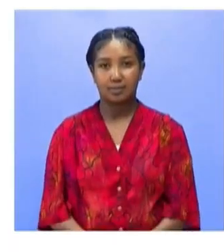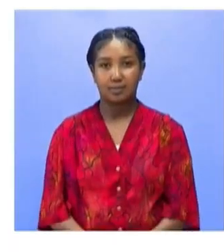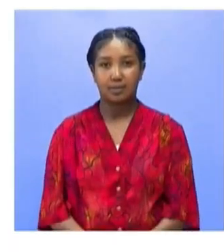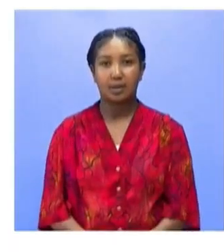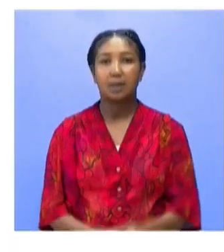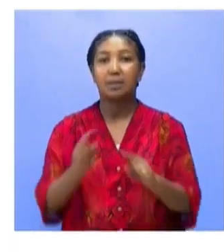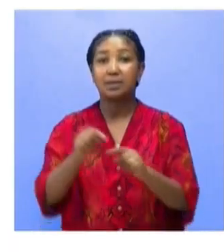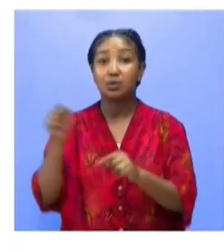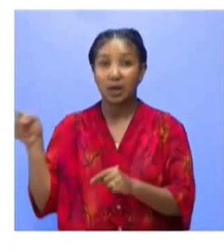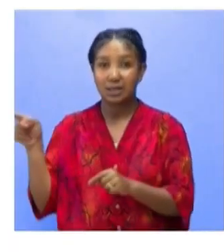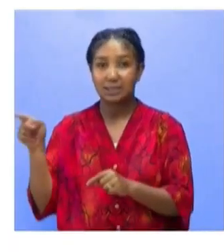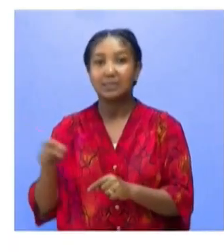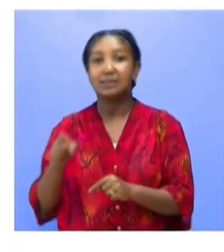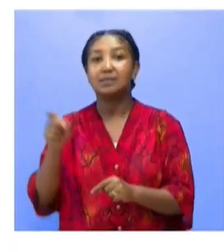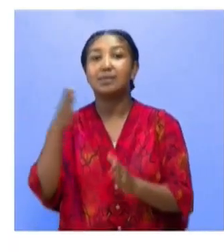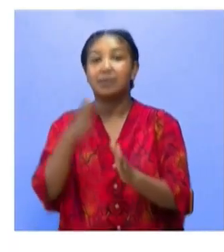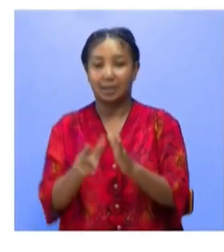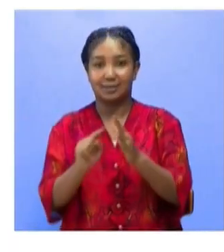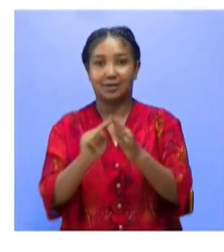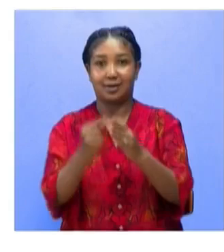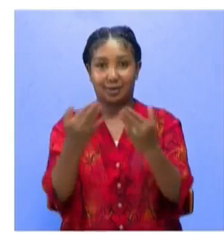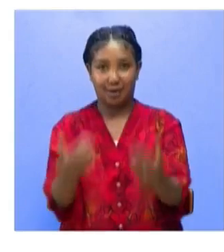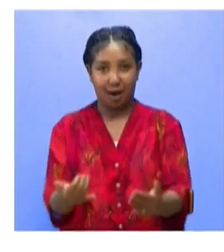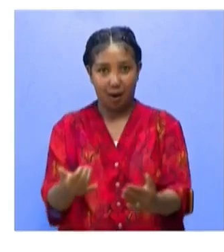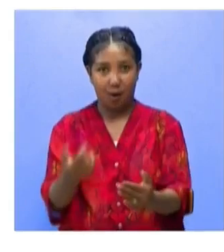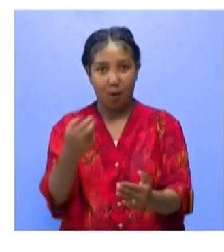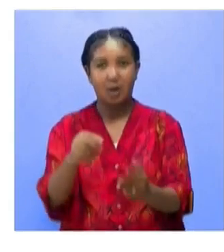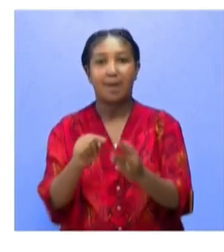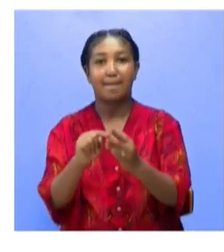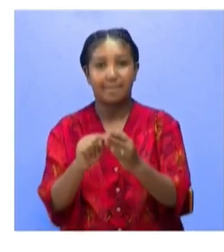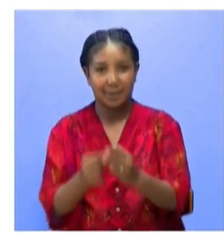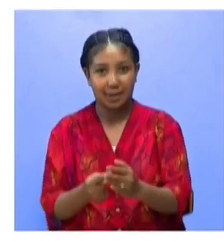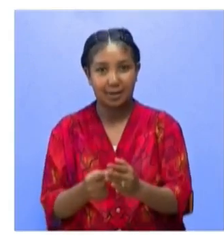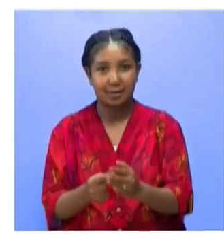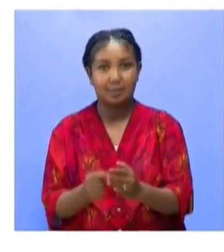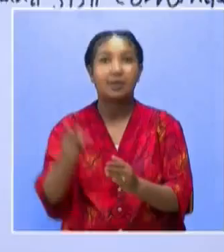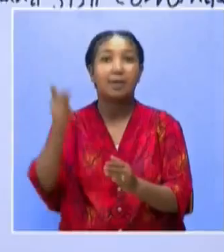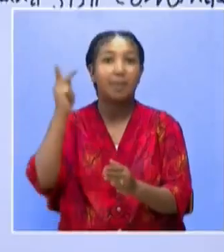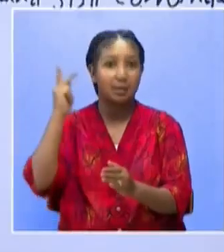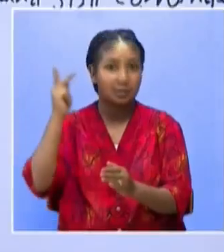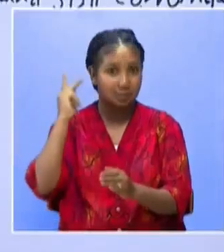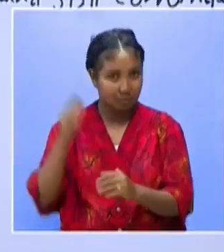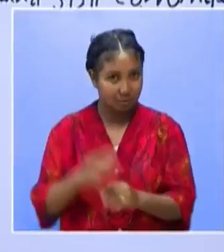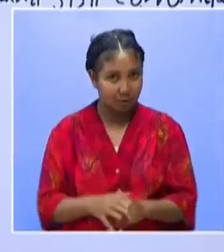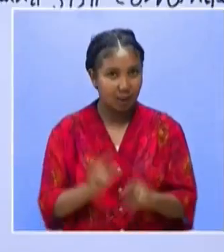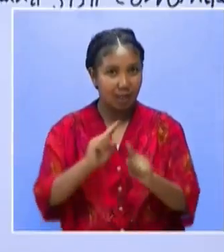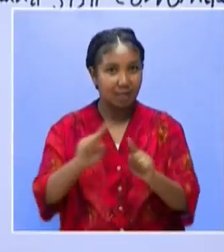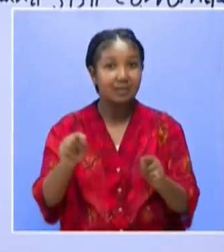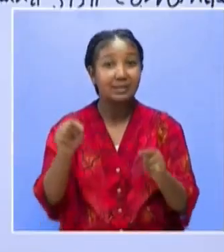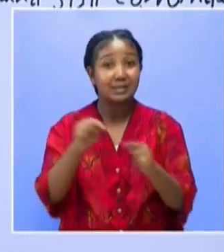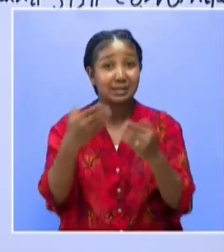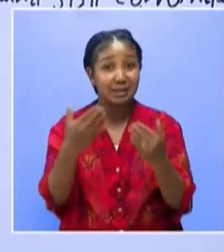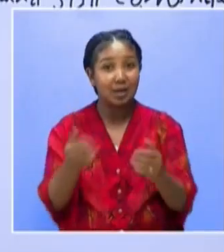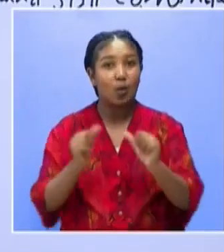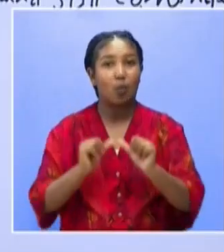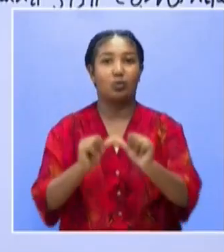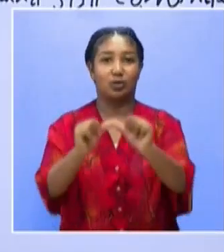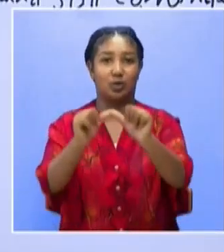But this one is something started or began in the past and still